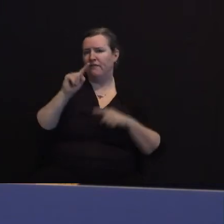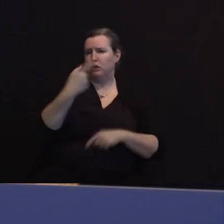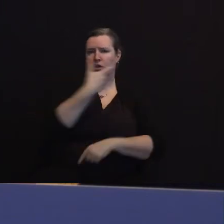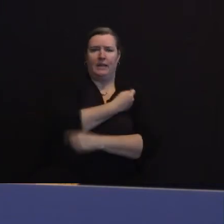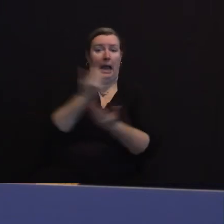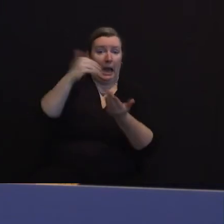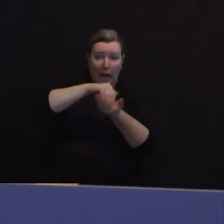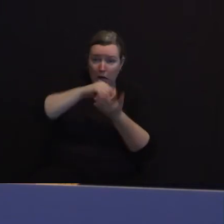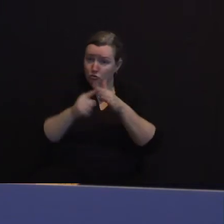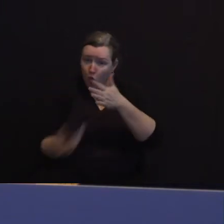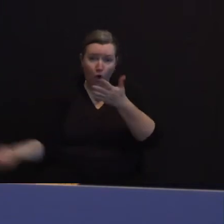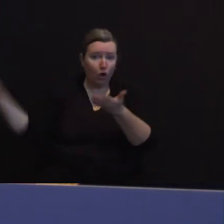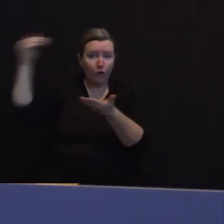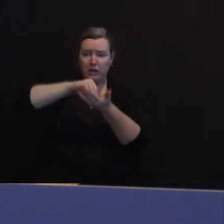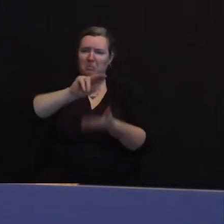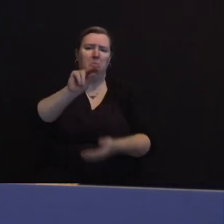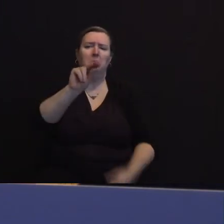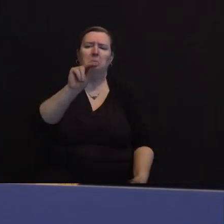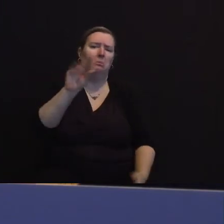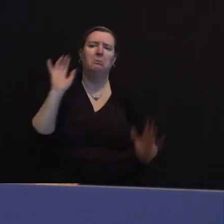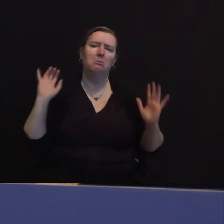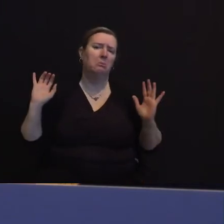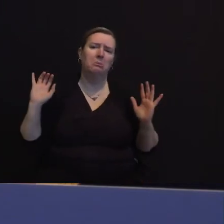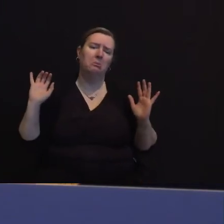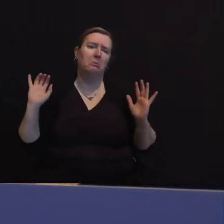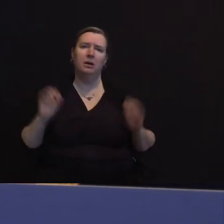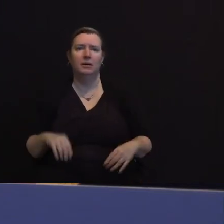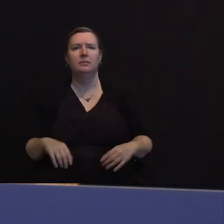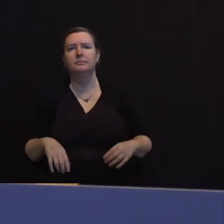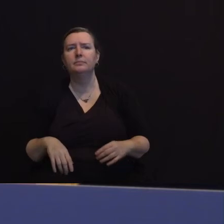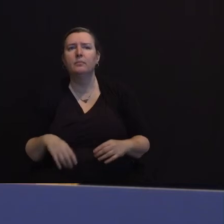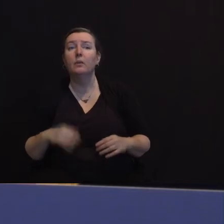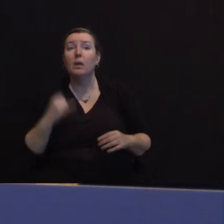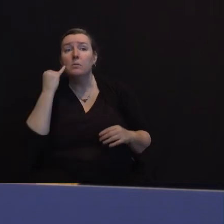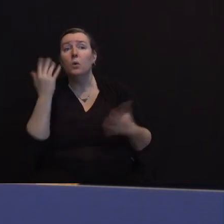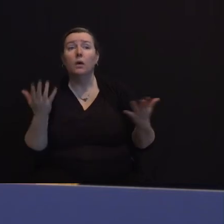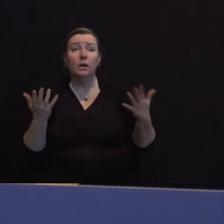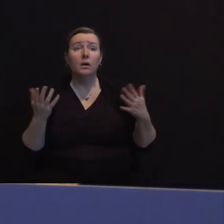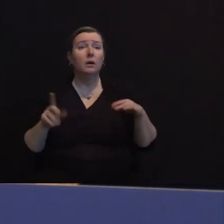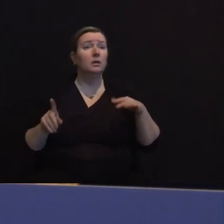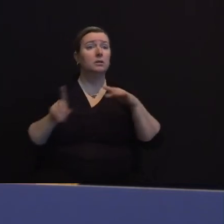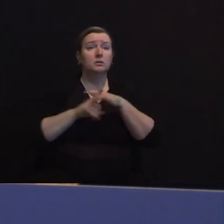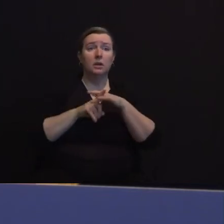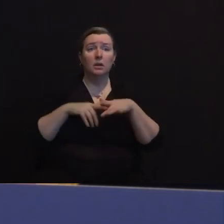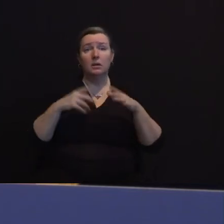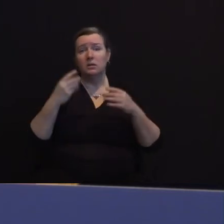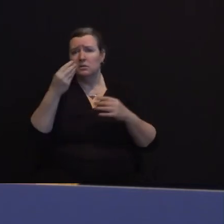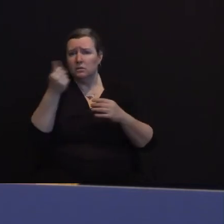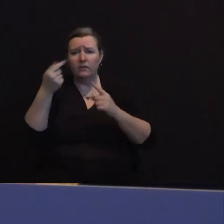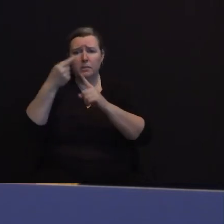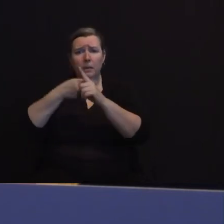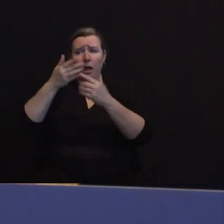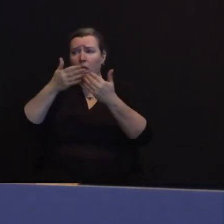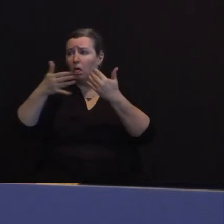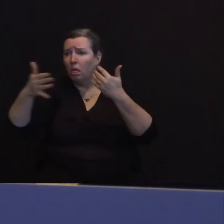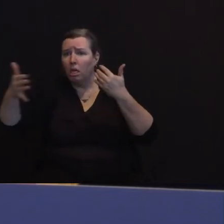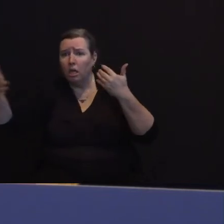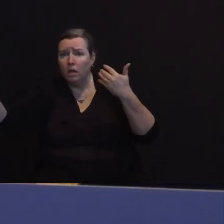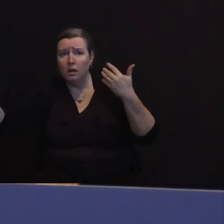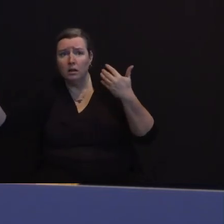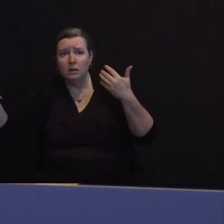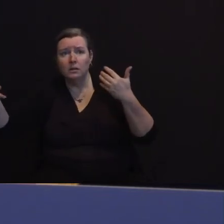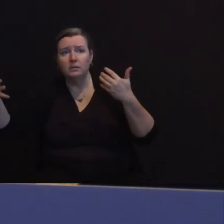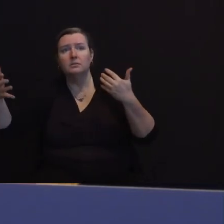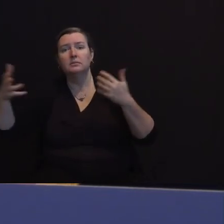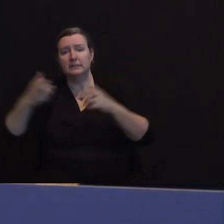and interval, but if you come back after that, even if you came back months after that, get that dose, don't start over again. I